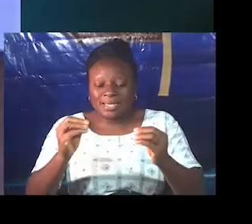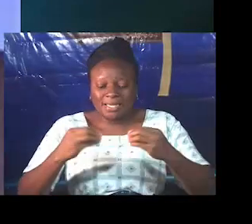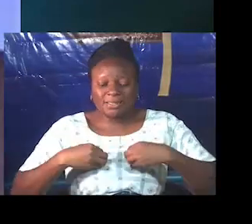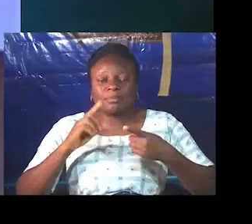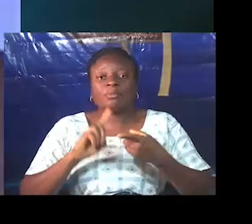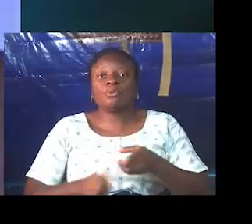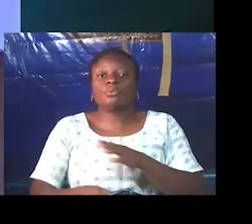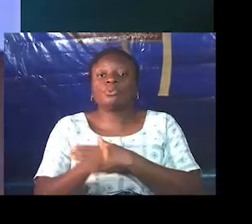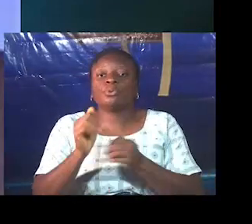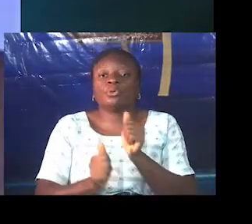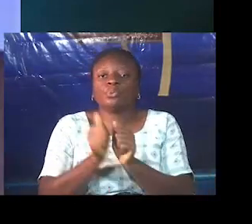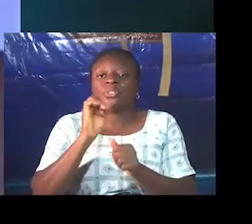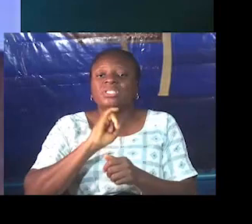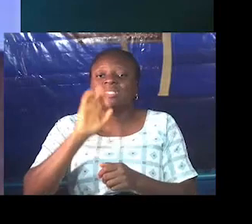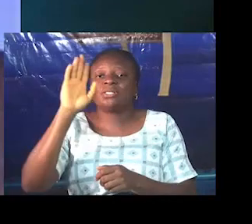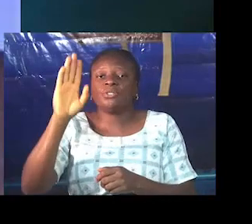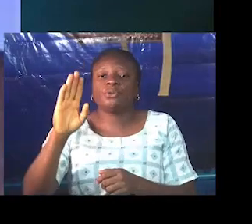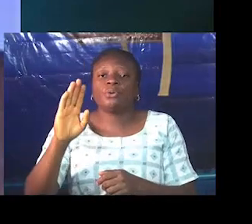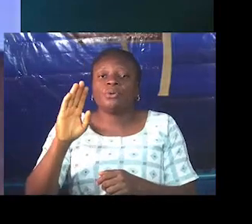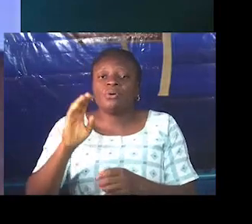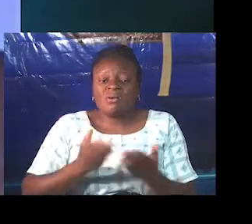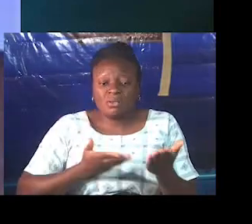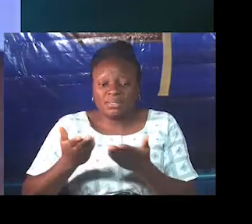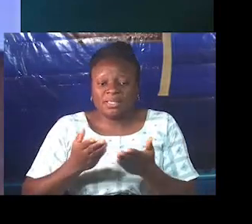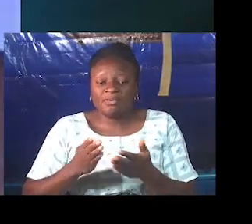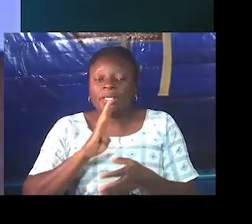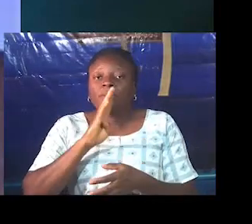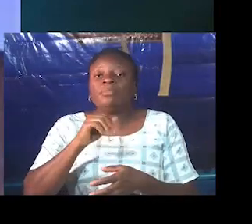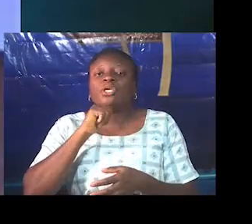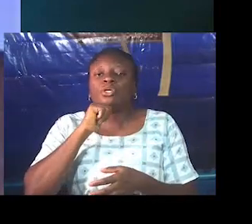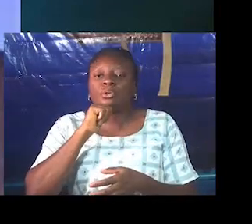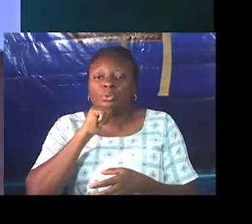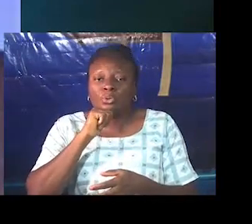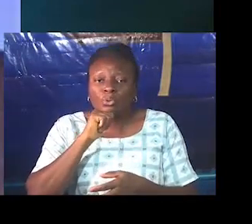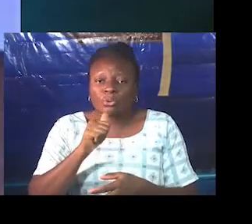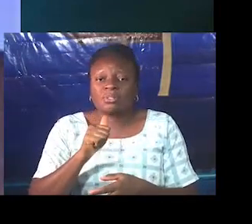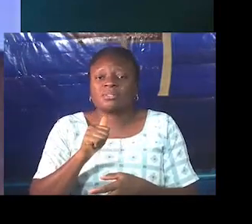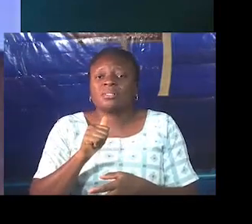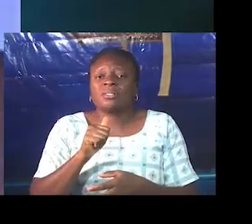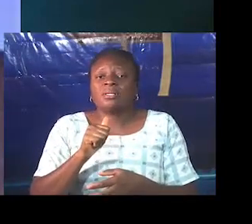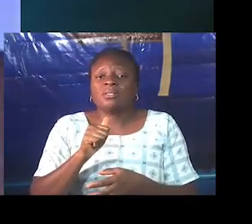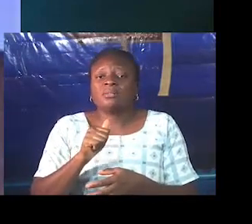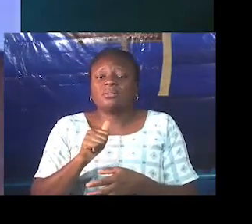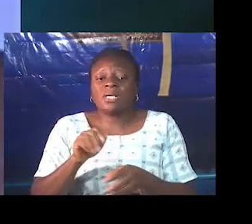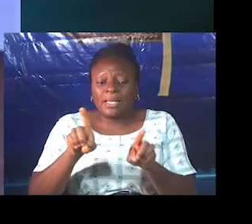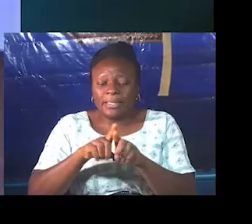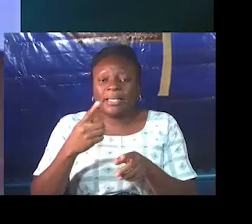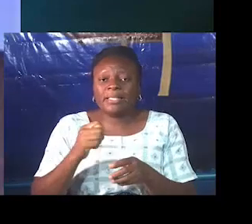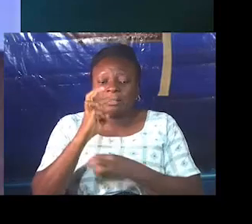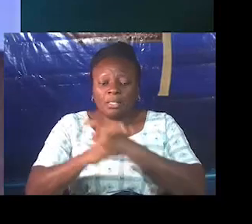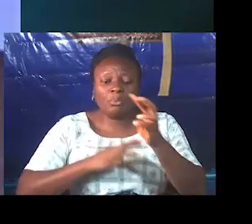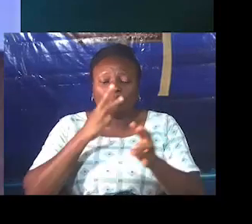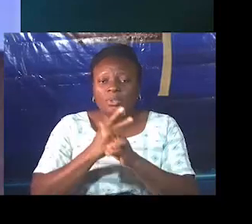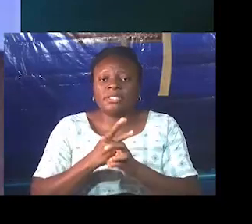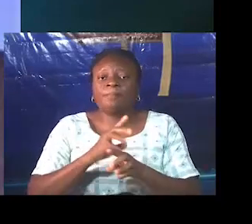service. And be not conformed to this world, but be ye transformed by the renewing of your